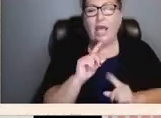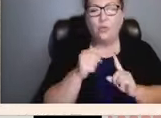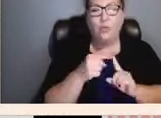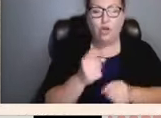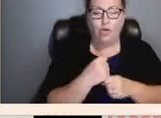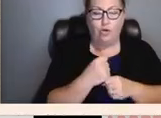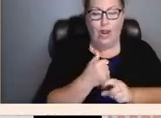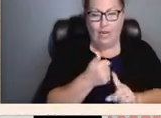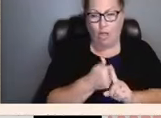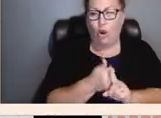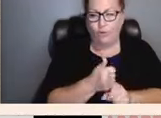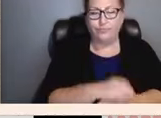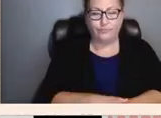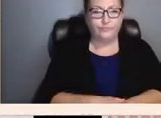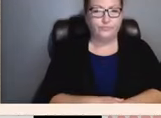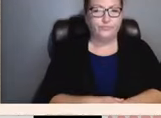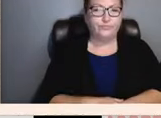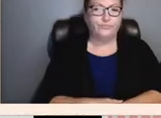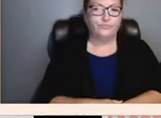own.